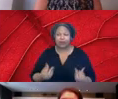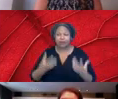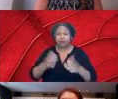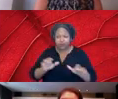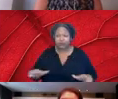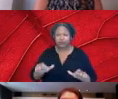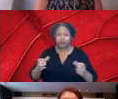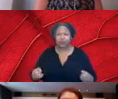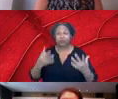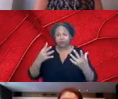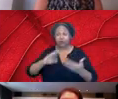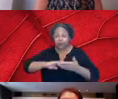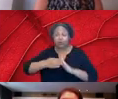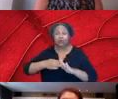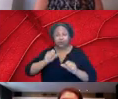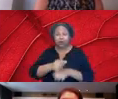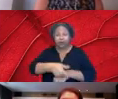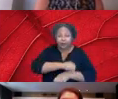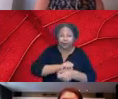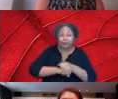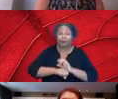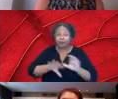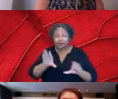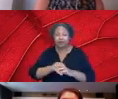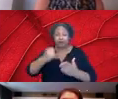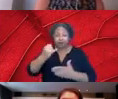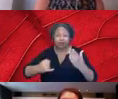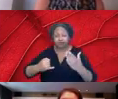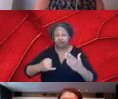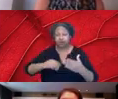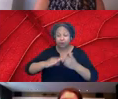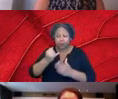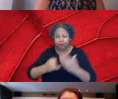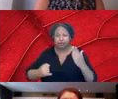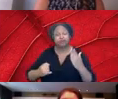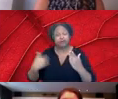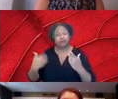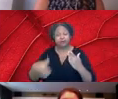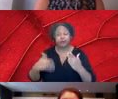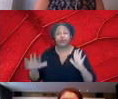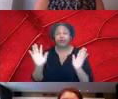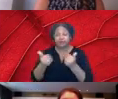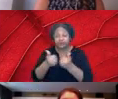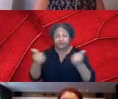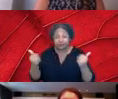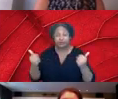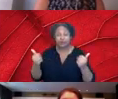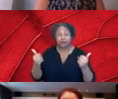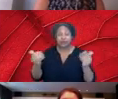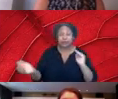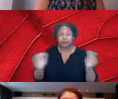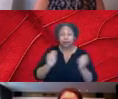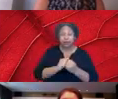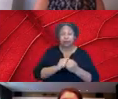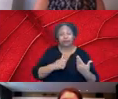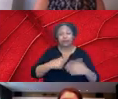a community artist focused on community arts, which is separate to being on concert stages and different